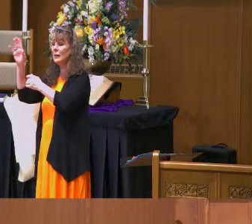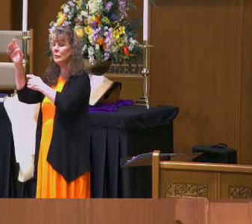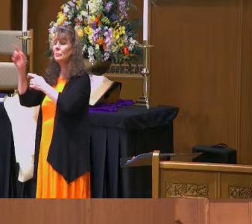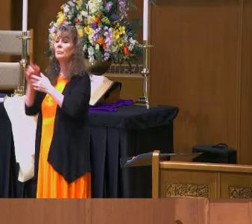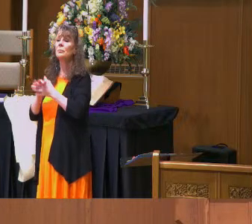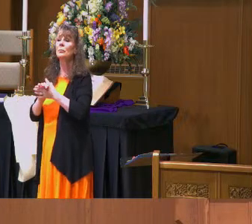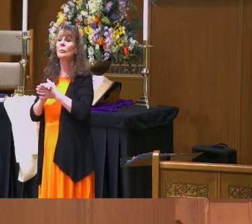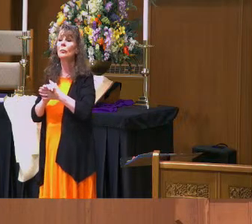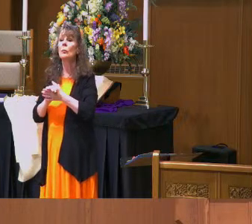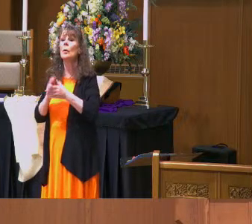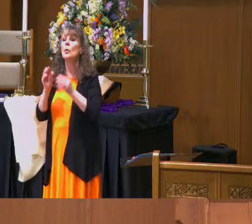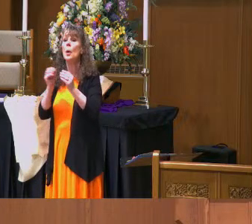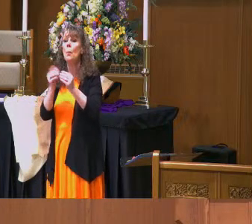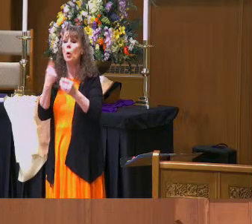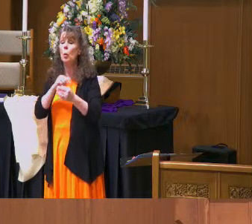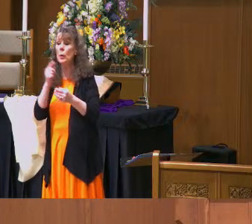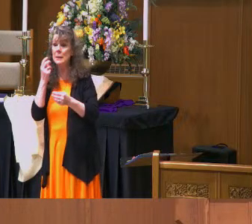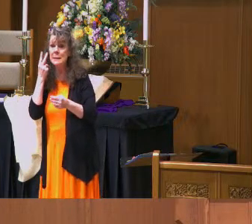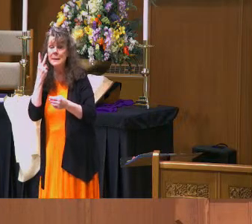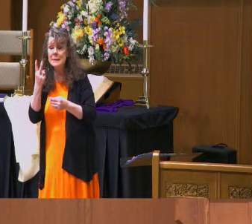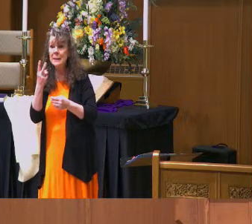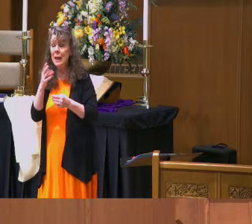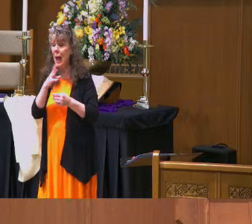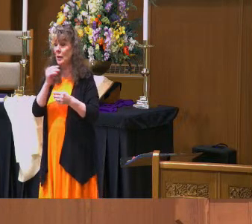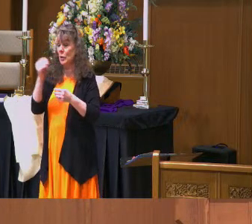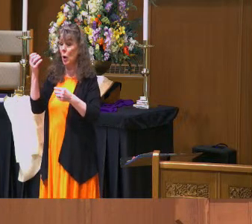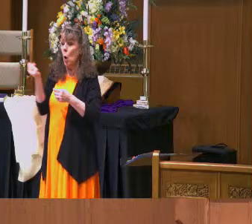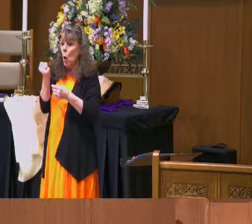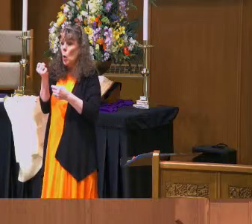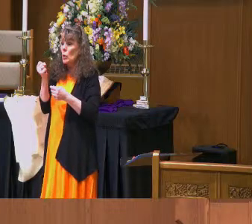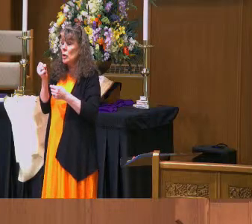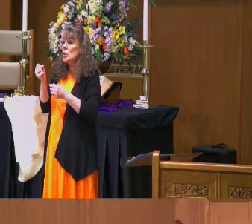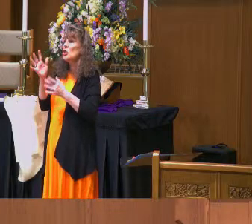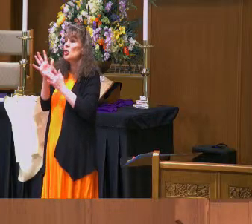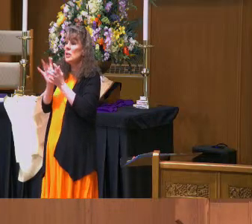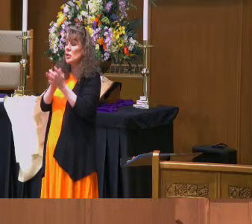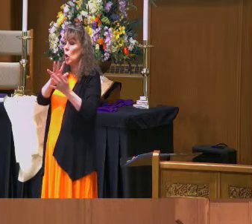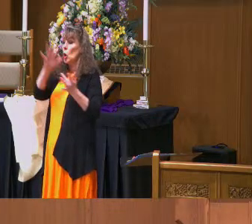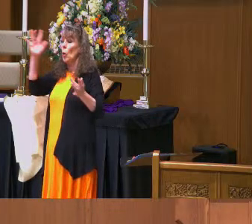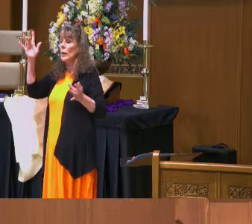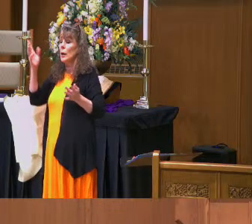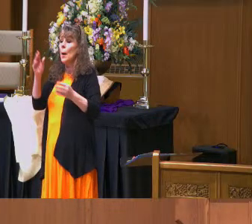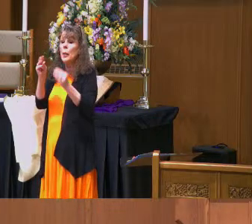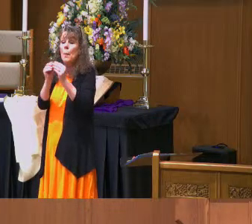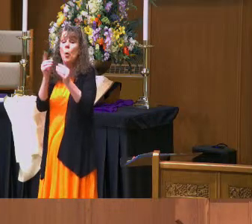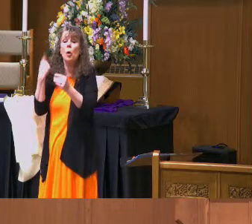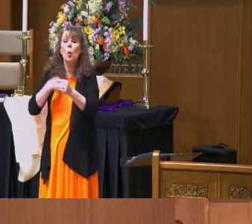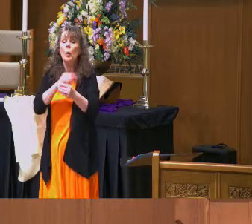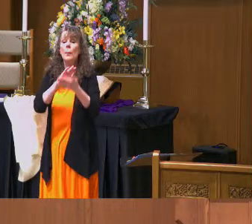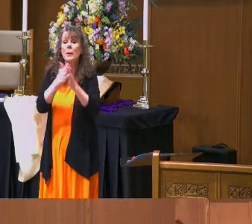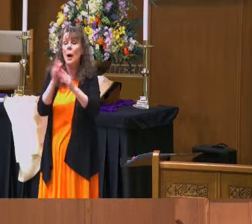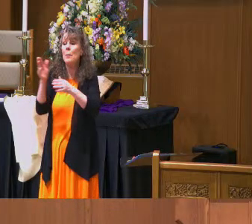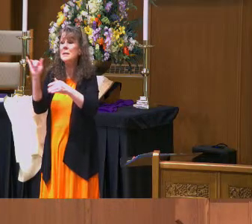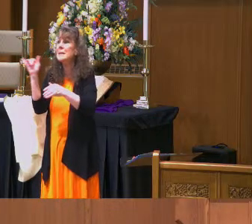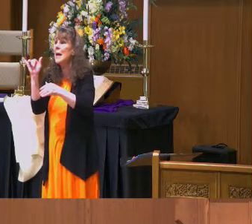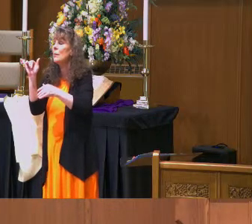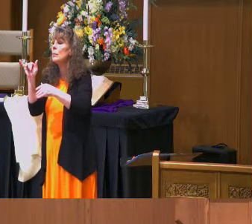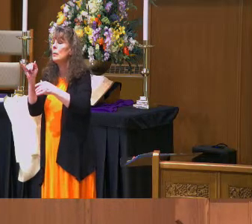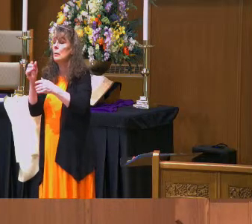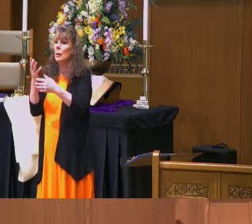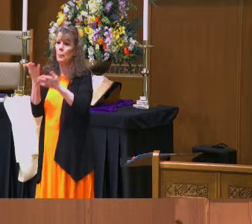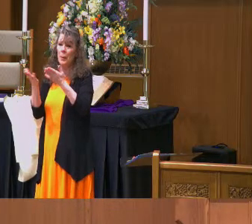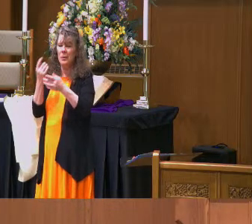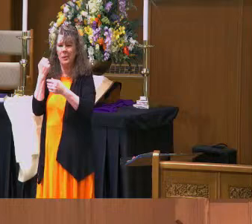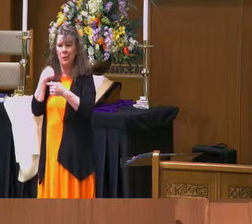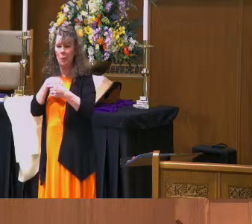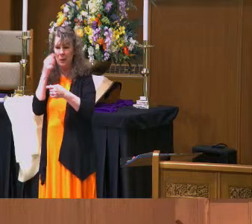Spirit. The more we see and behold the glory of Jesus, the more we are being made like him, even though we may not be aware the